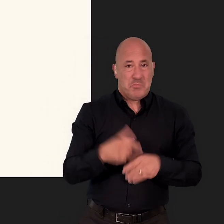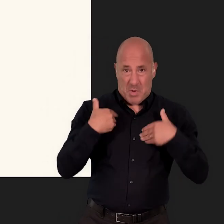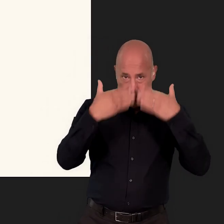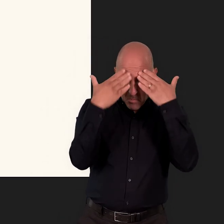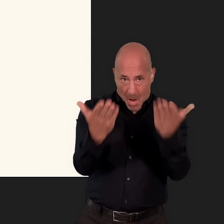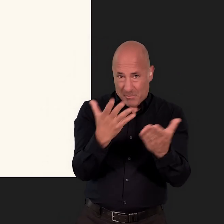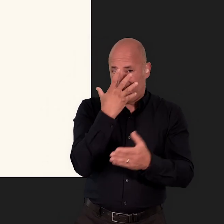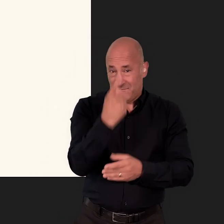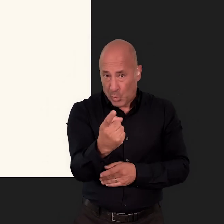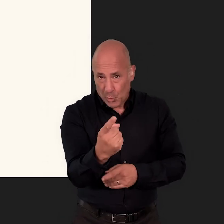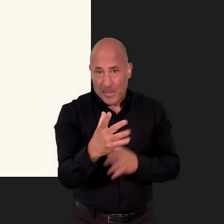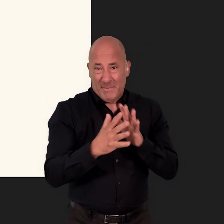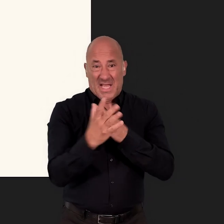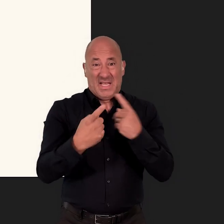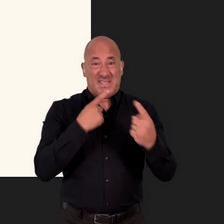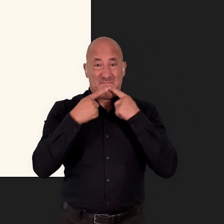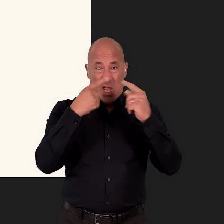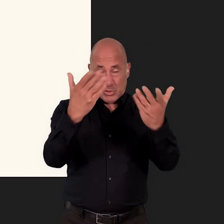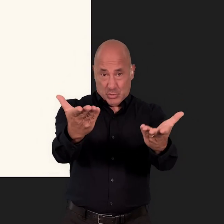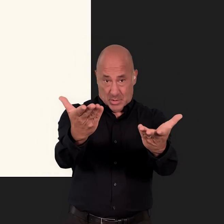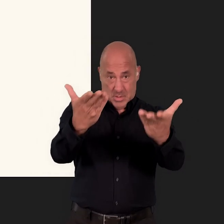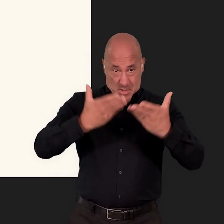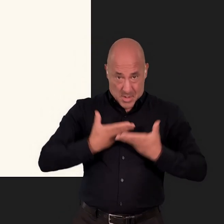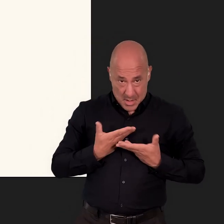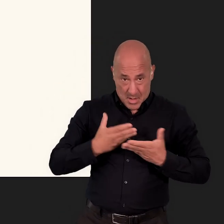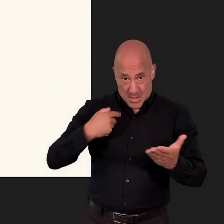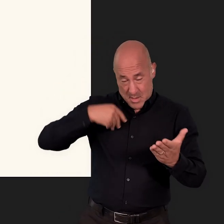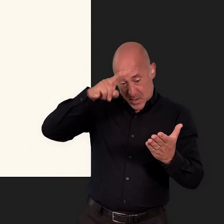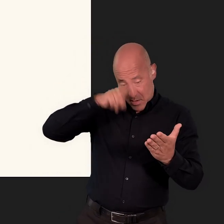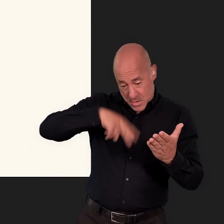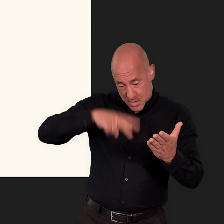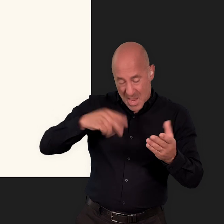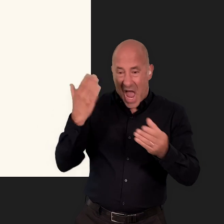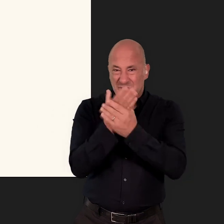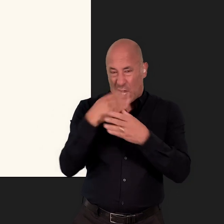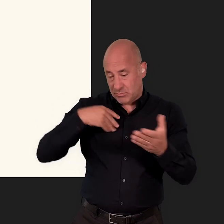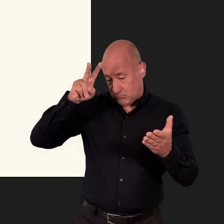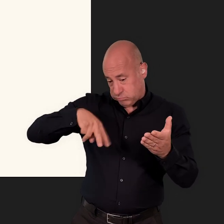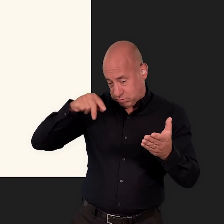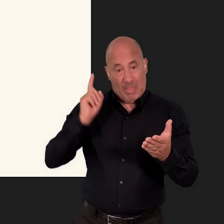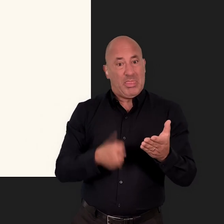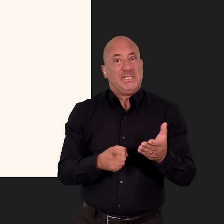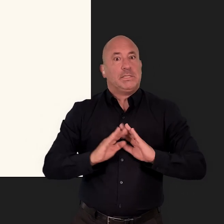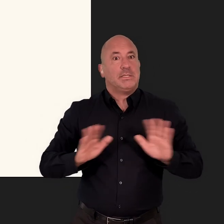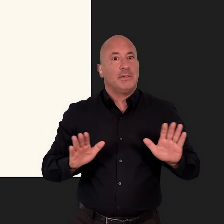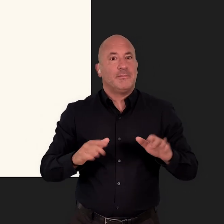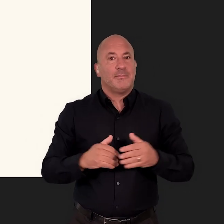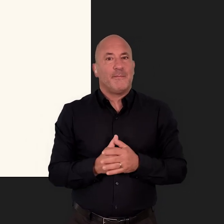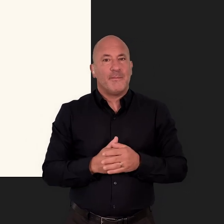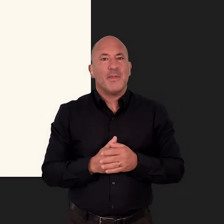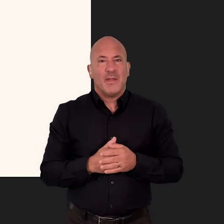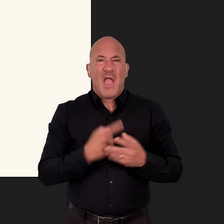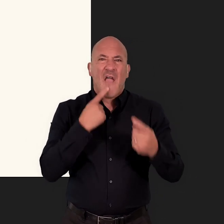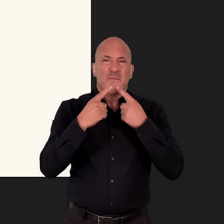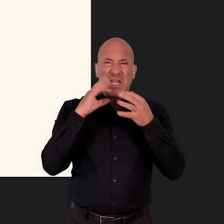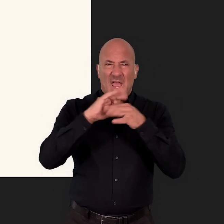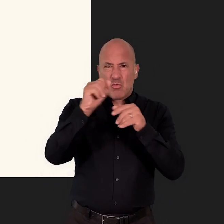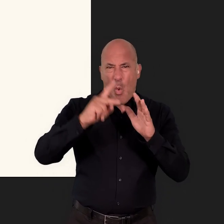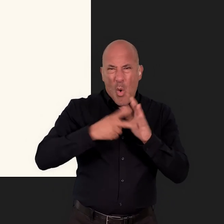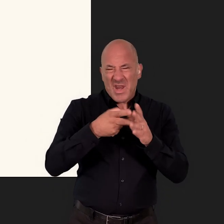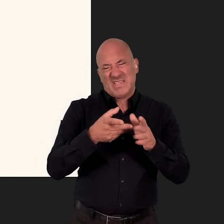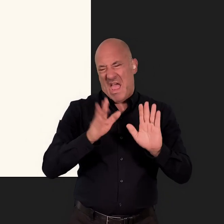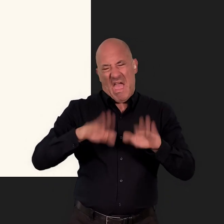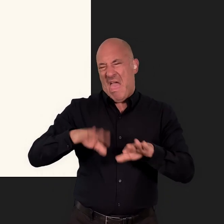you. We will consider only the information provided in your application and attachments in our assessments. Don't leave out